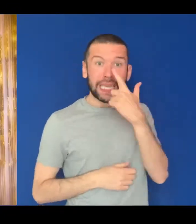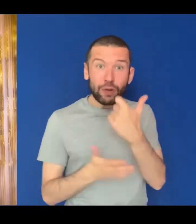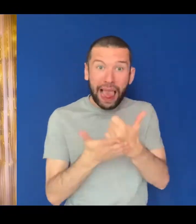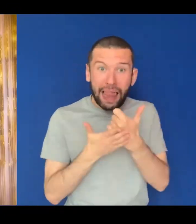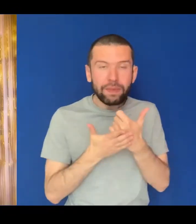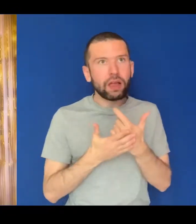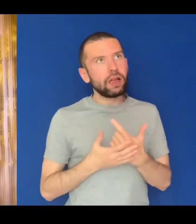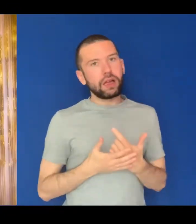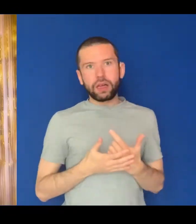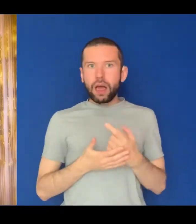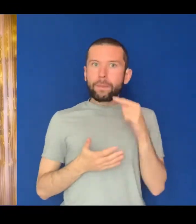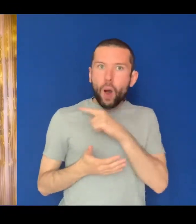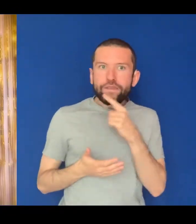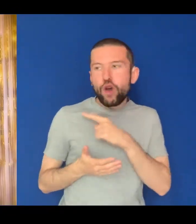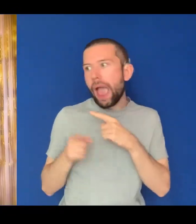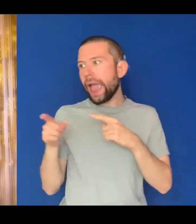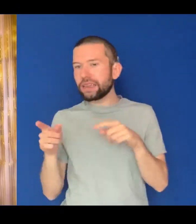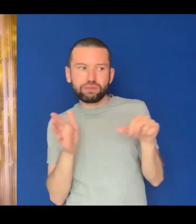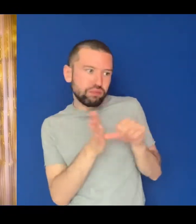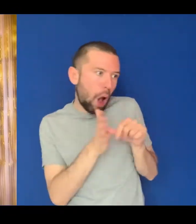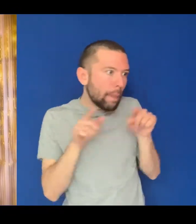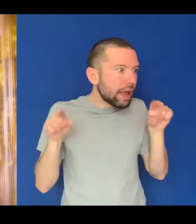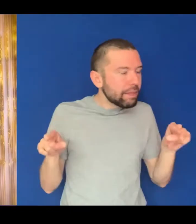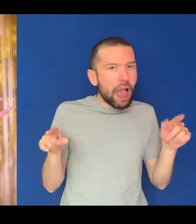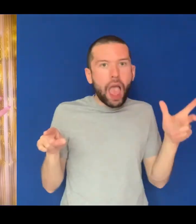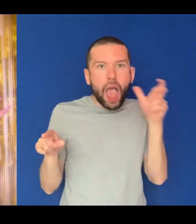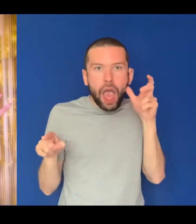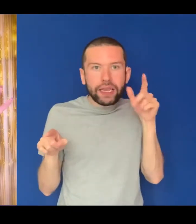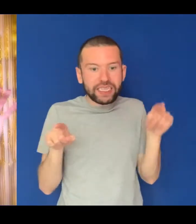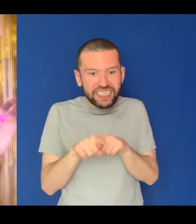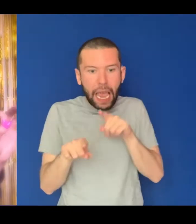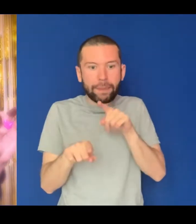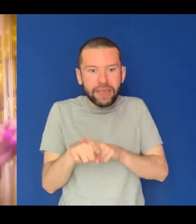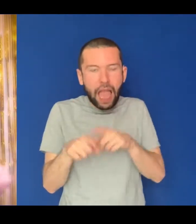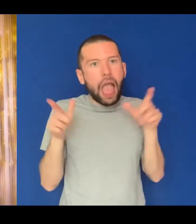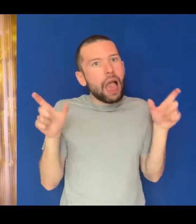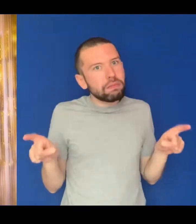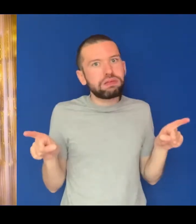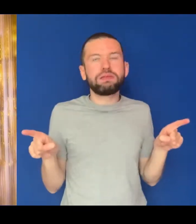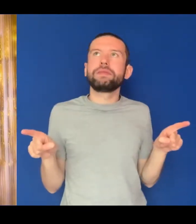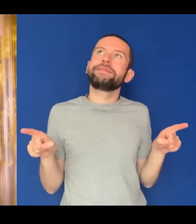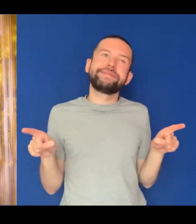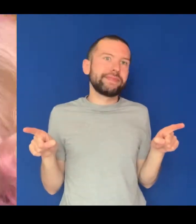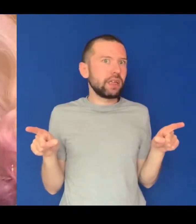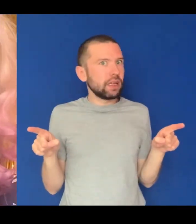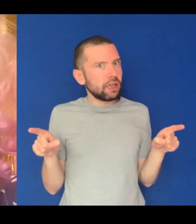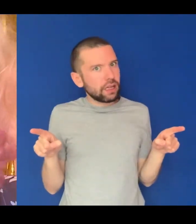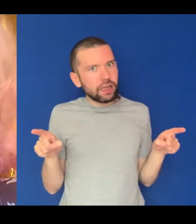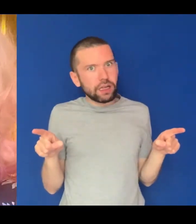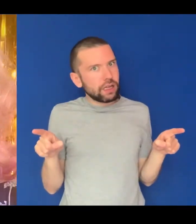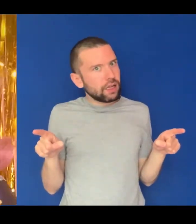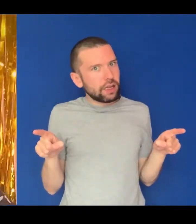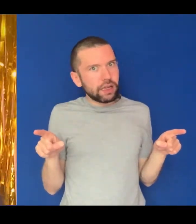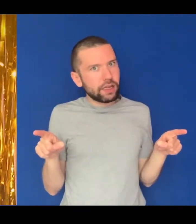me? If I could count on my hands how many times I've heard boyfriend and problem in the same sentence.